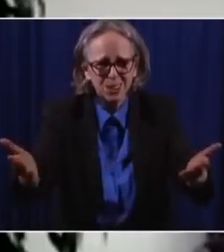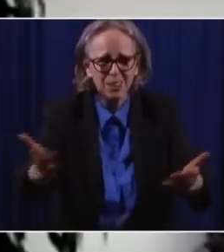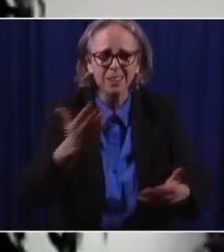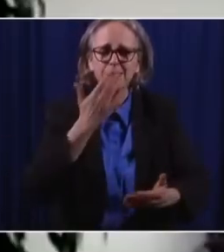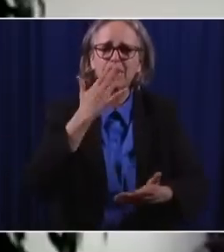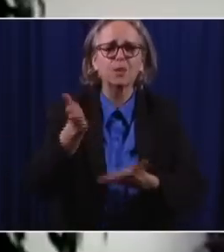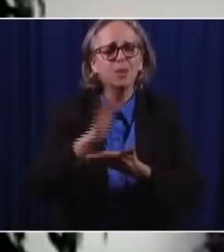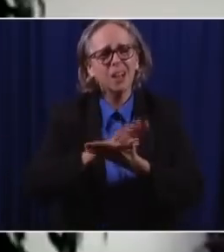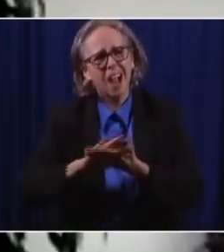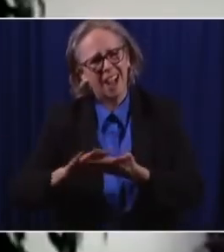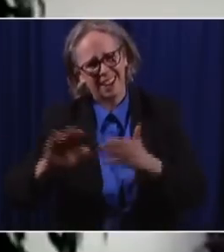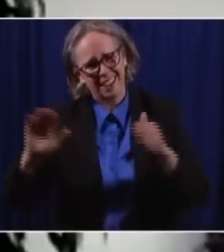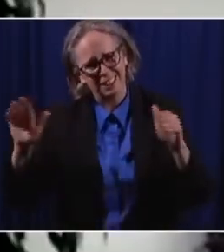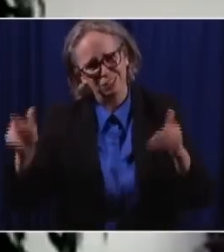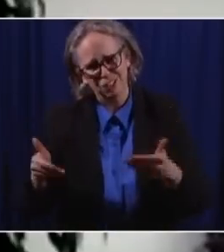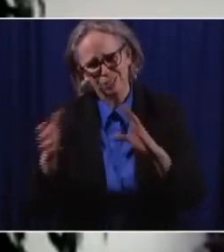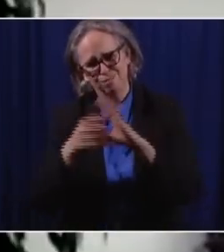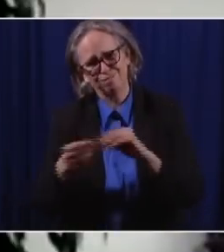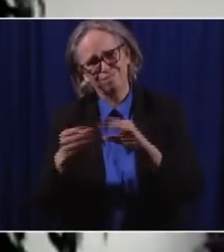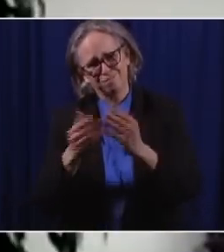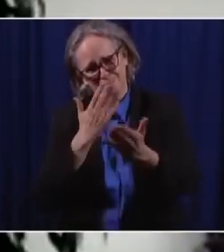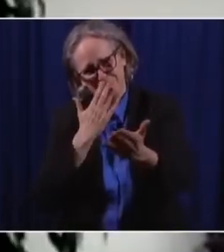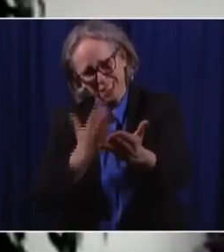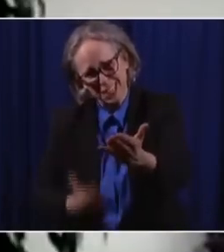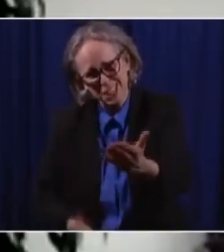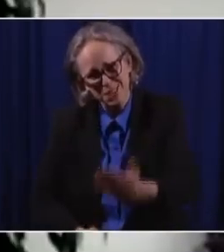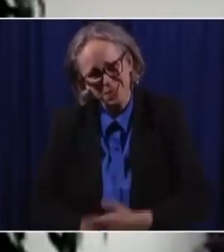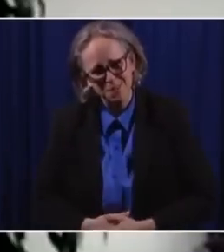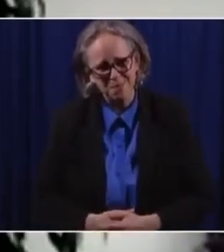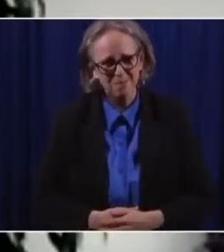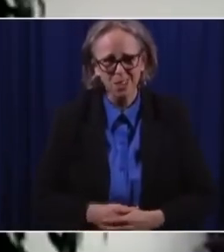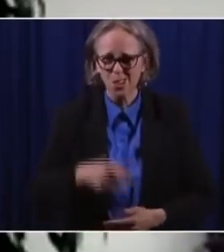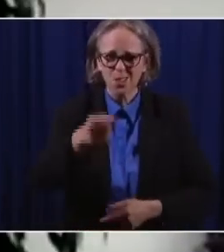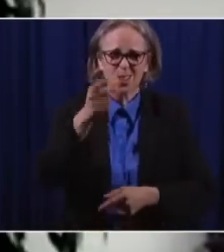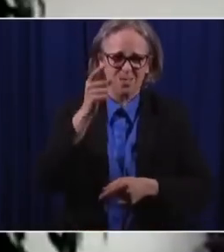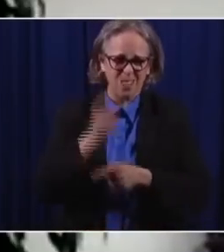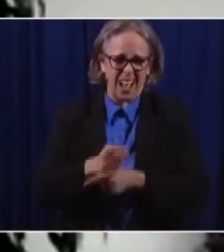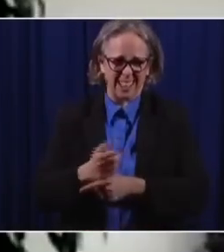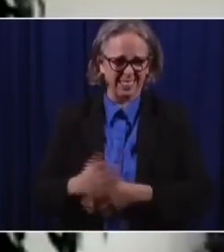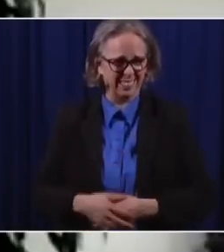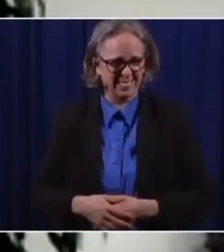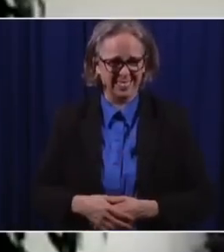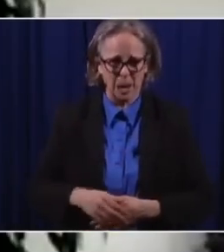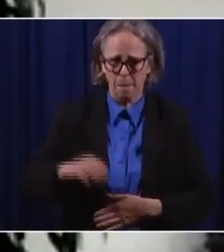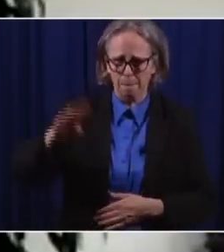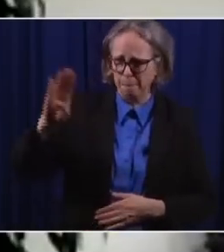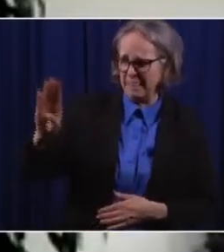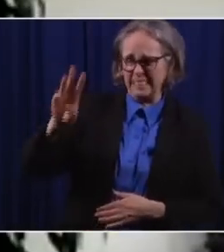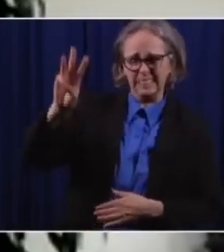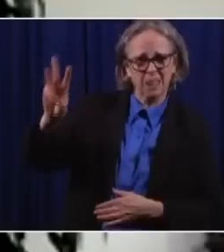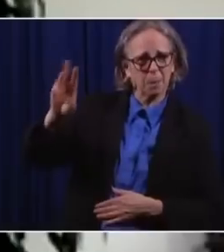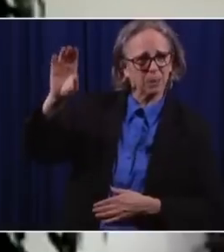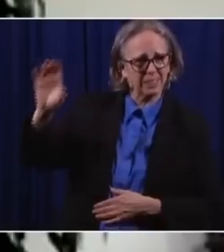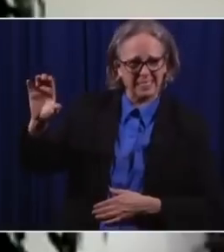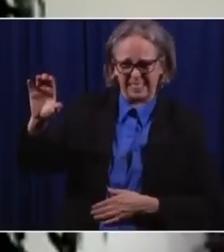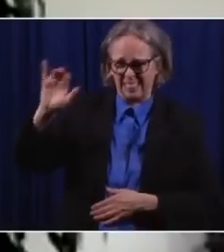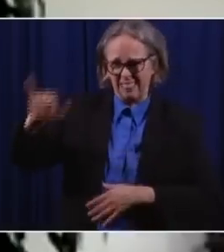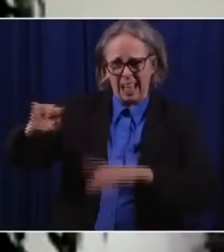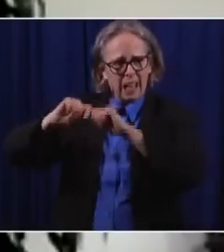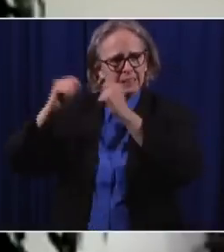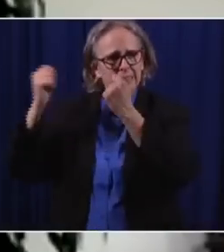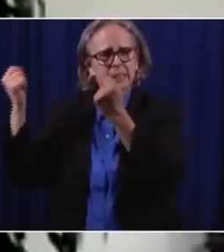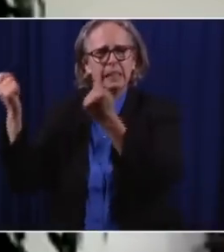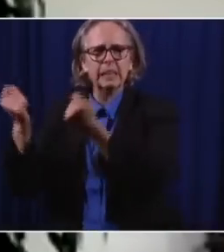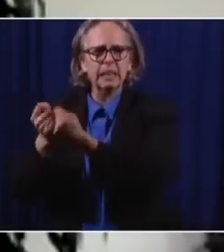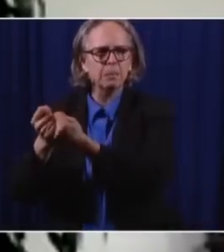introduction. You're correct. Our team at BWC, just like many others across the state, has been helping our sister state